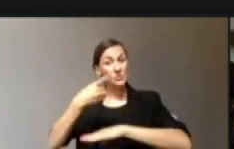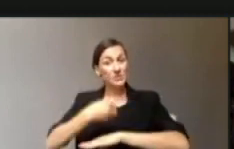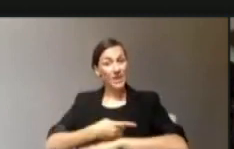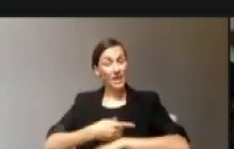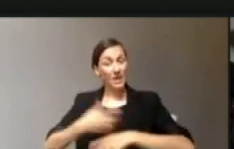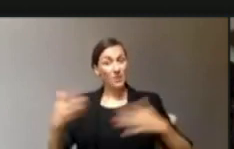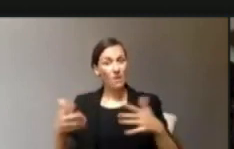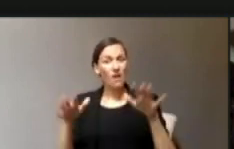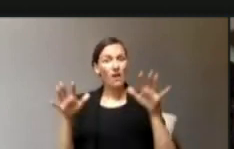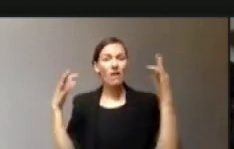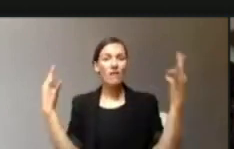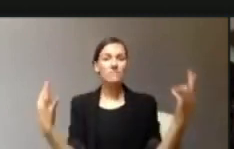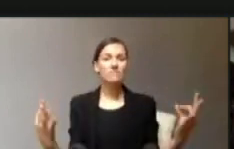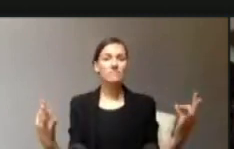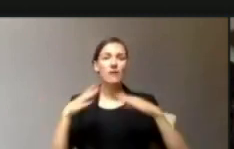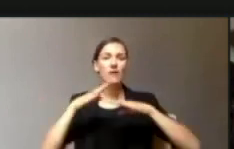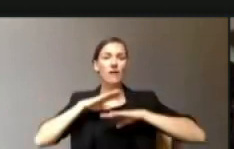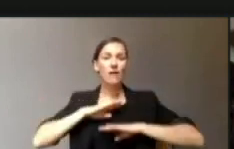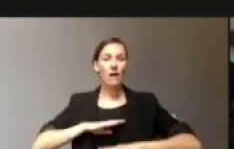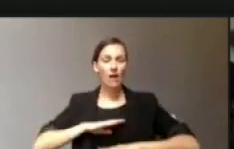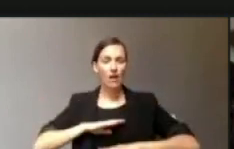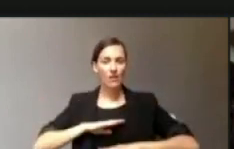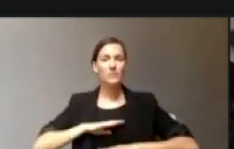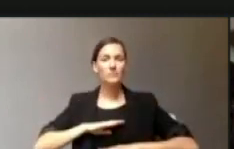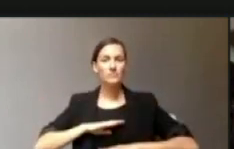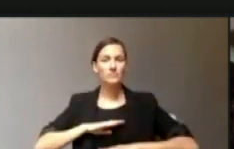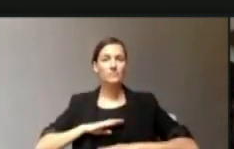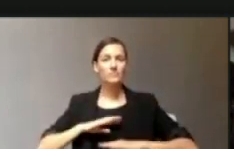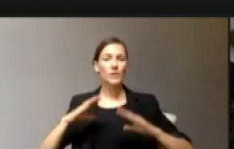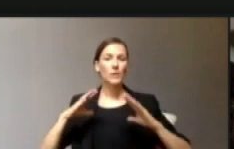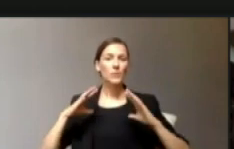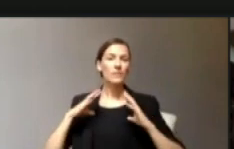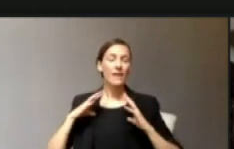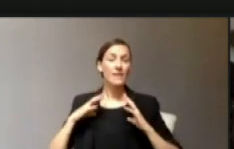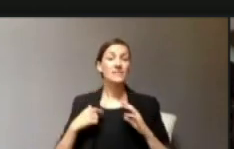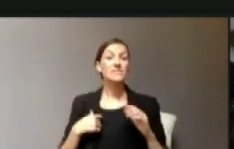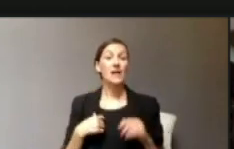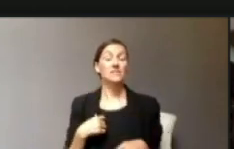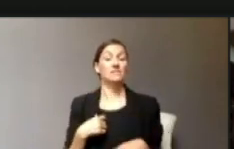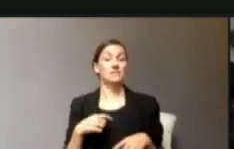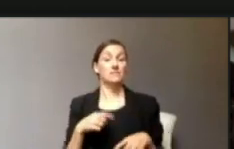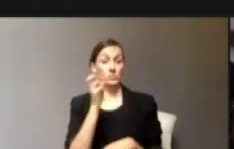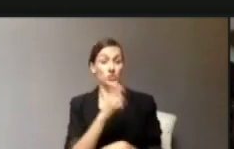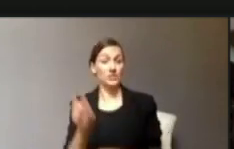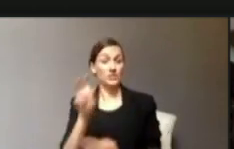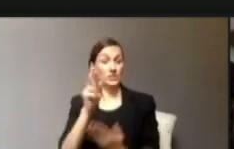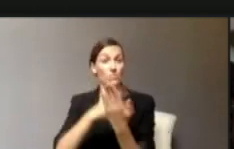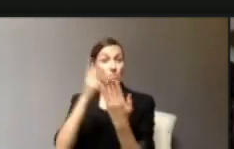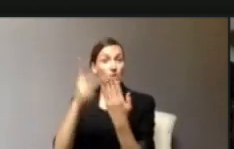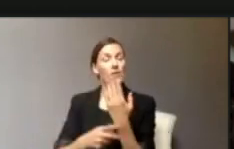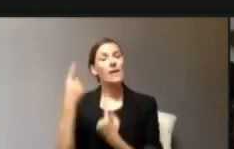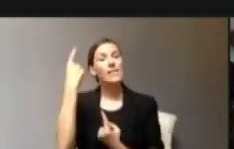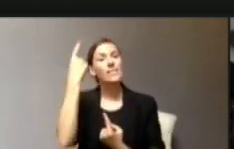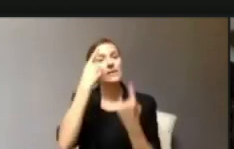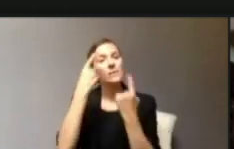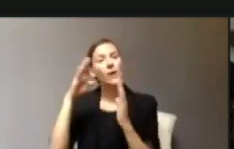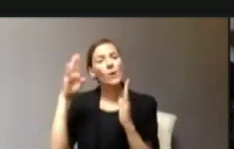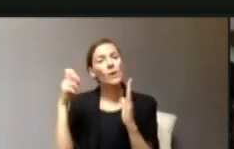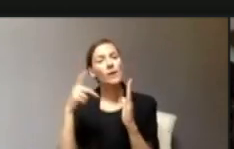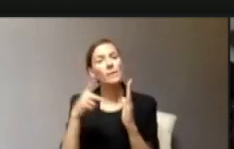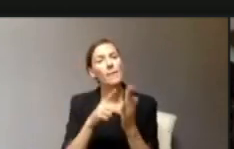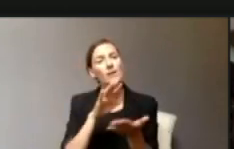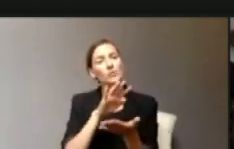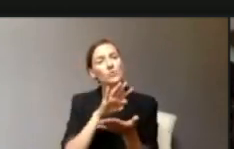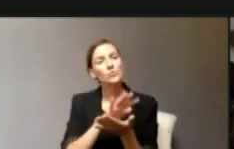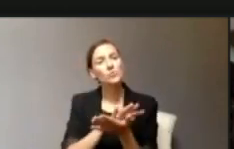calm and relaxed as we make this transition in programming, and also think about getting ready to go back to school. And